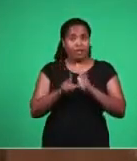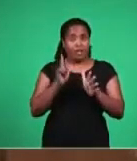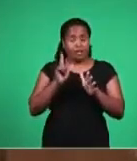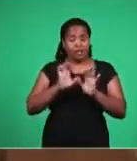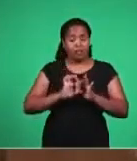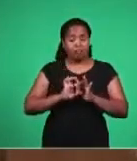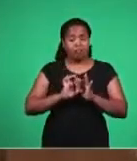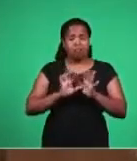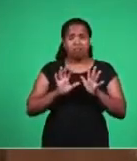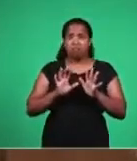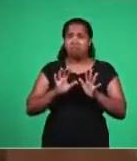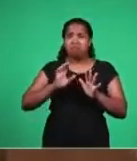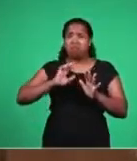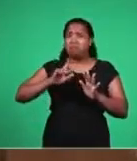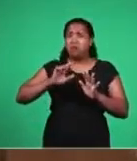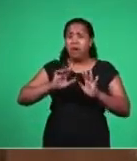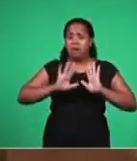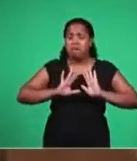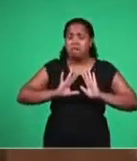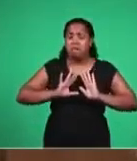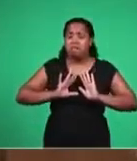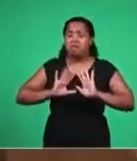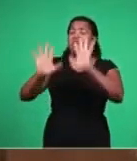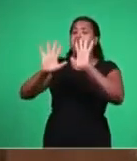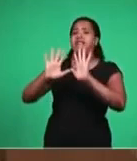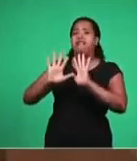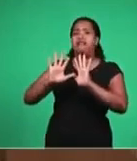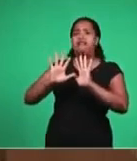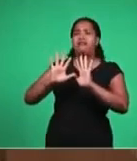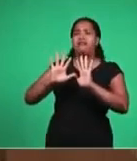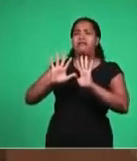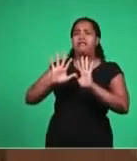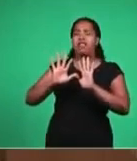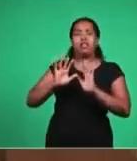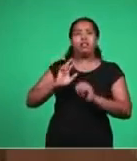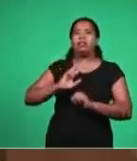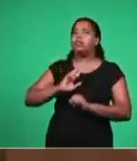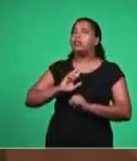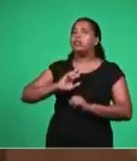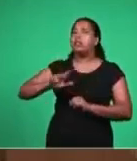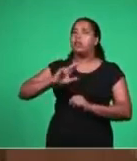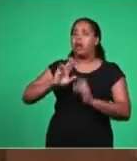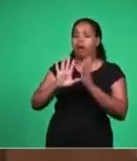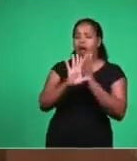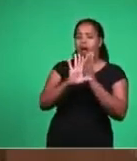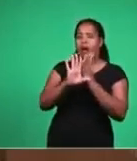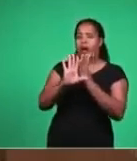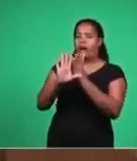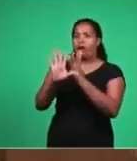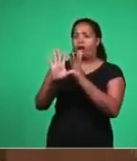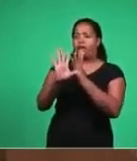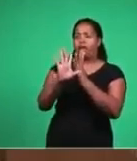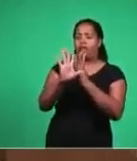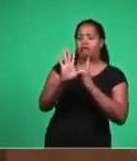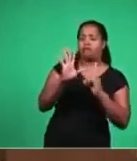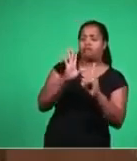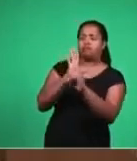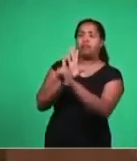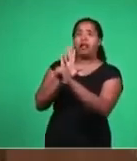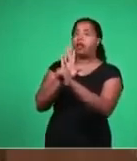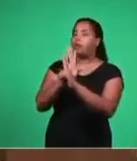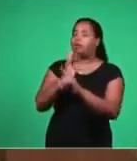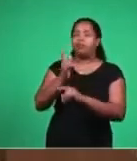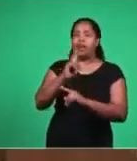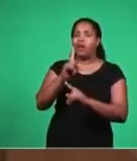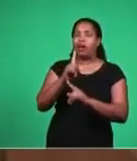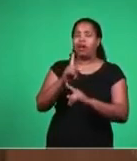Before I was even aware, it was not, no one pushed me, I didn't get in line. It was